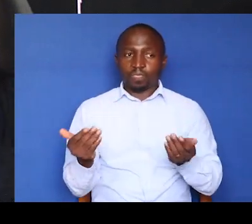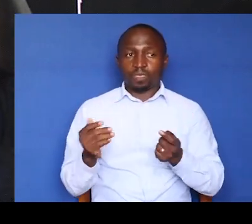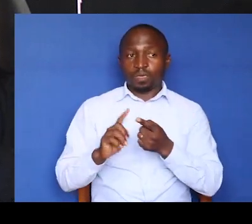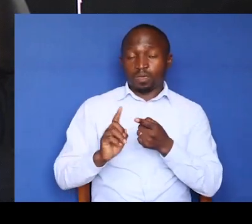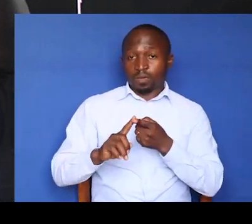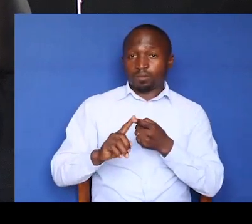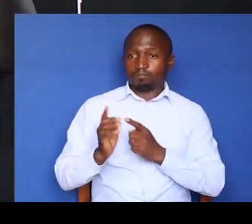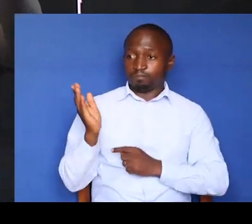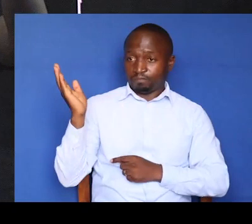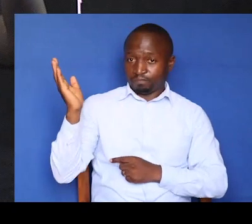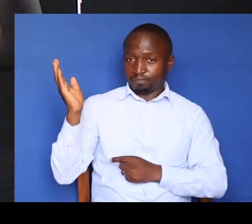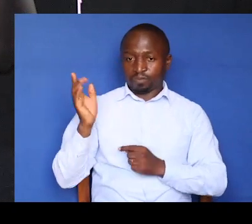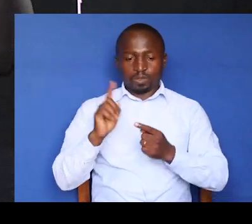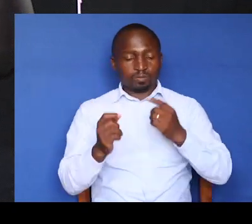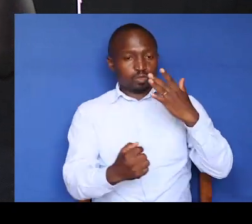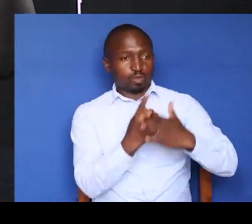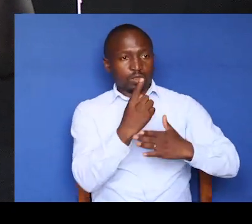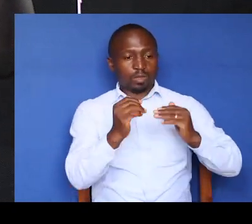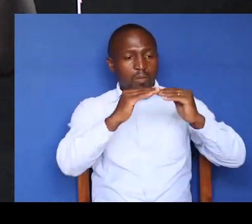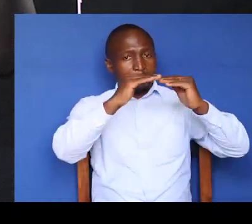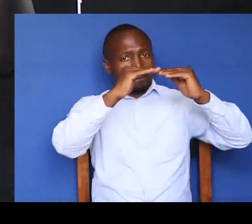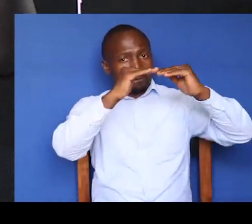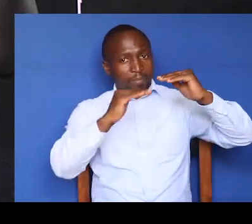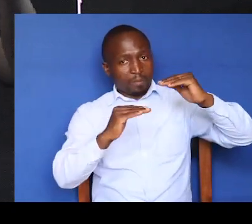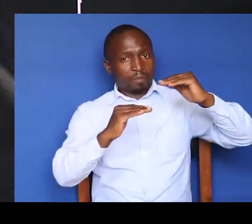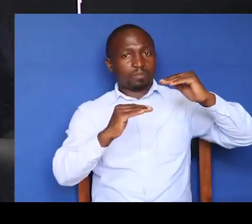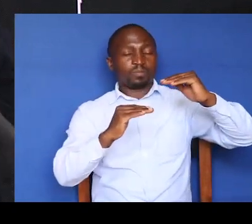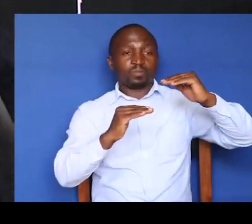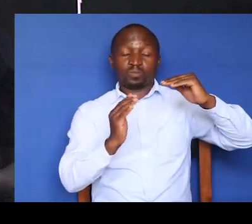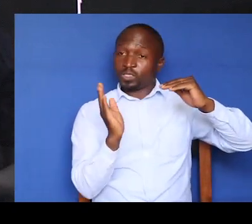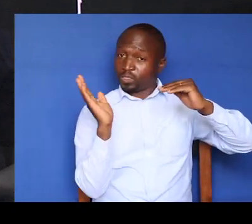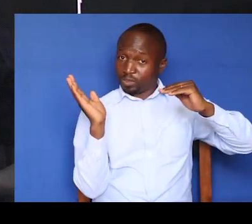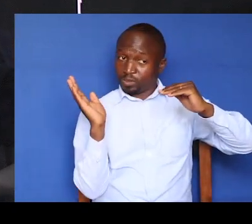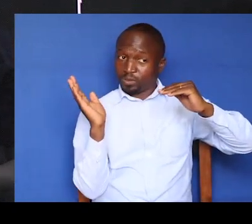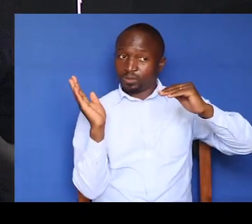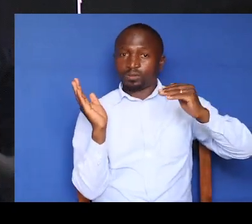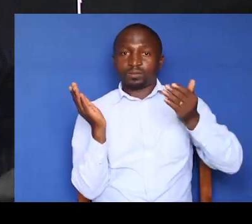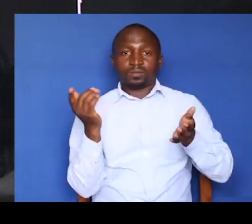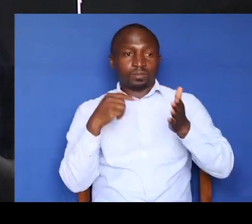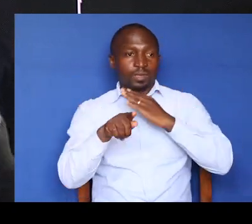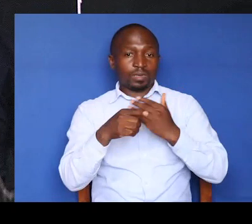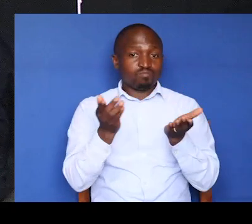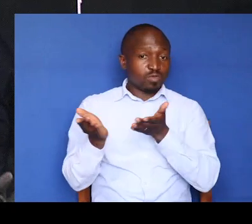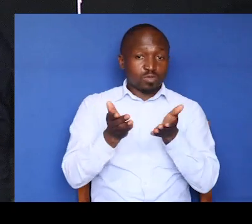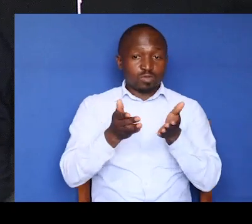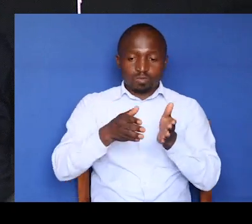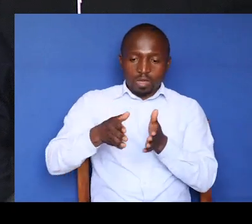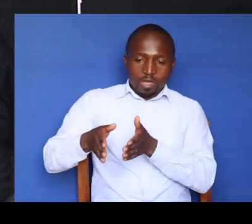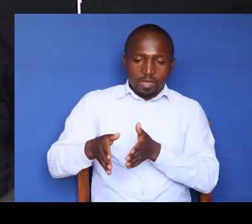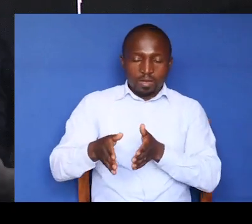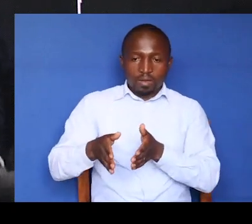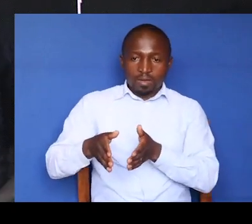at here, there is the occurrence of sharp break. That sharp break, in the study of river